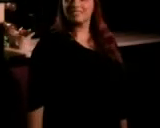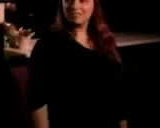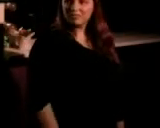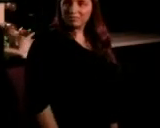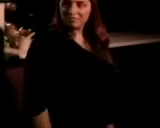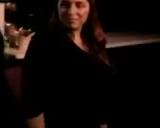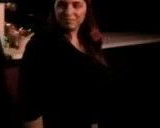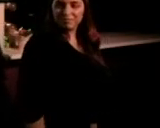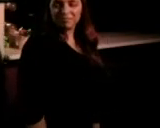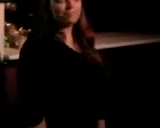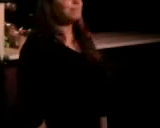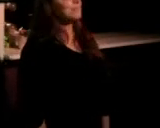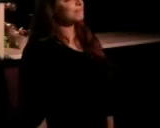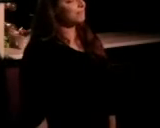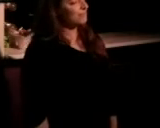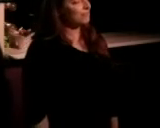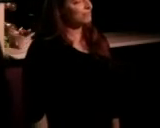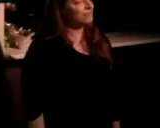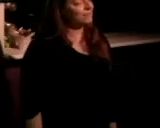fake.